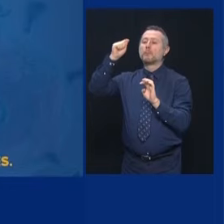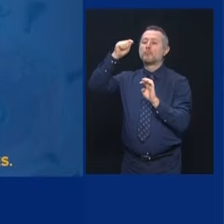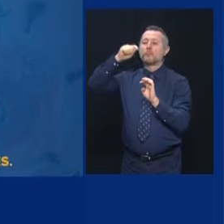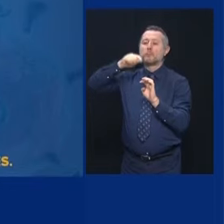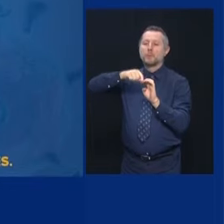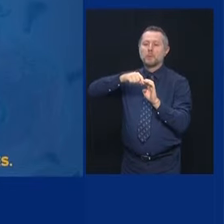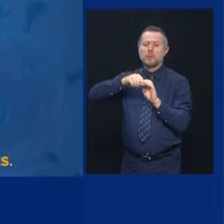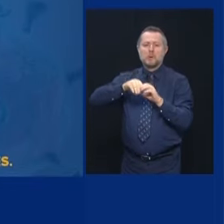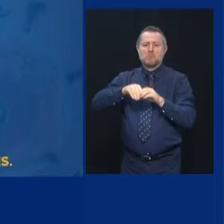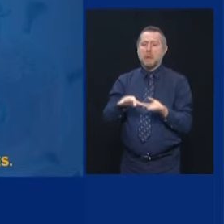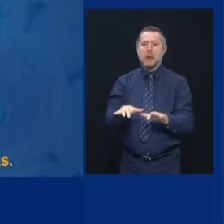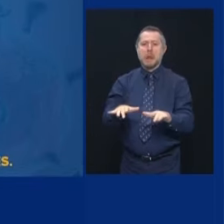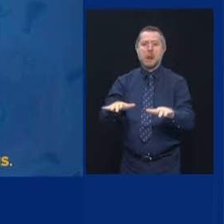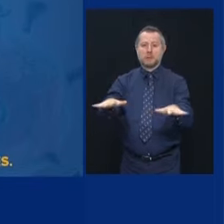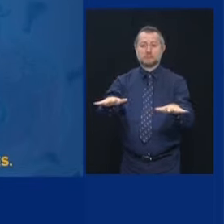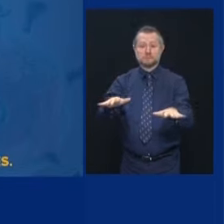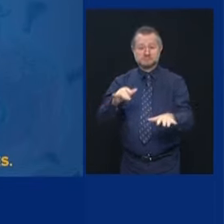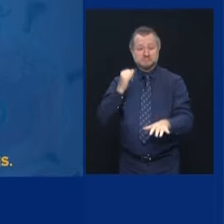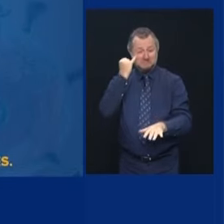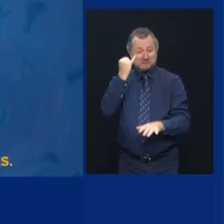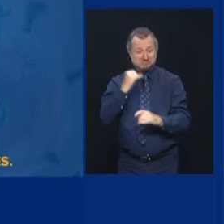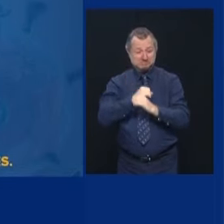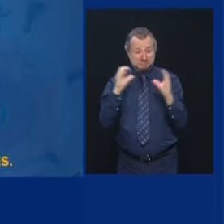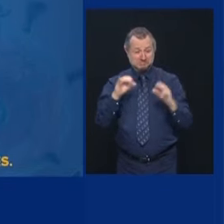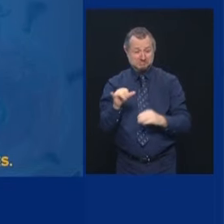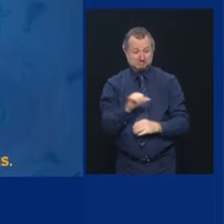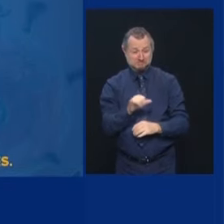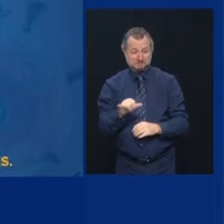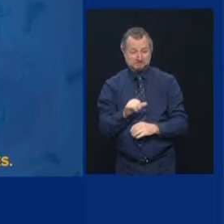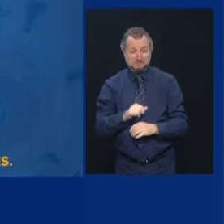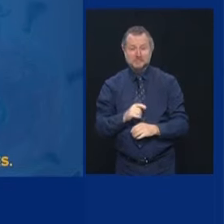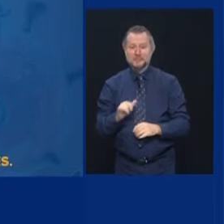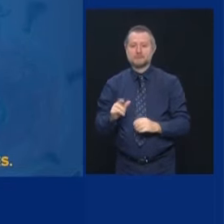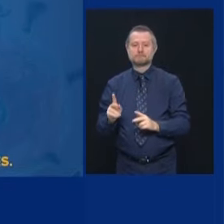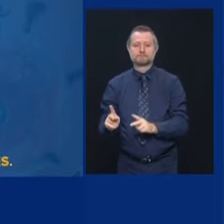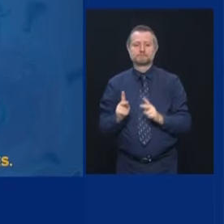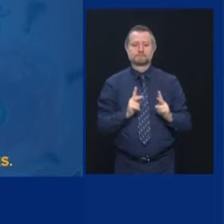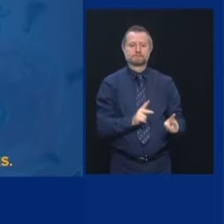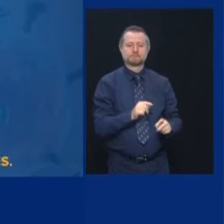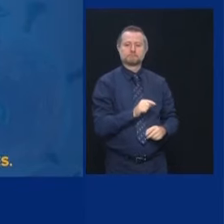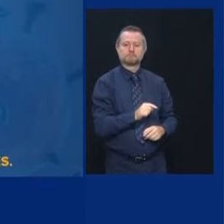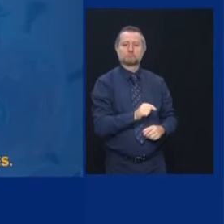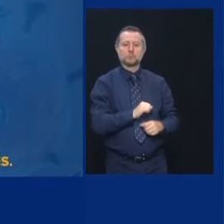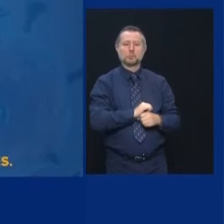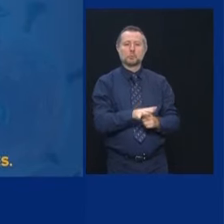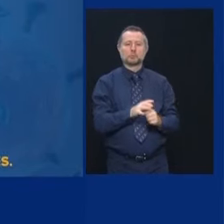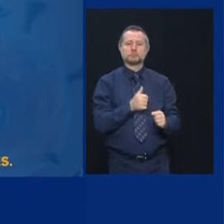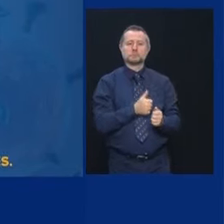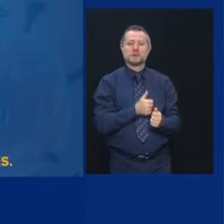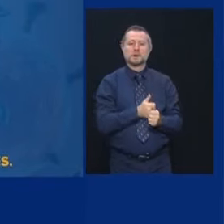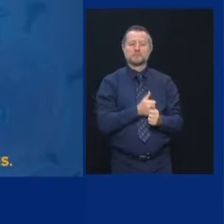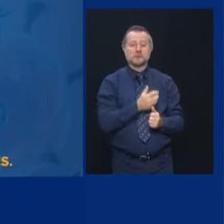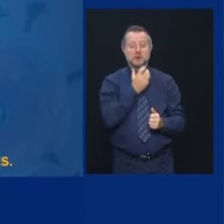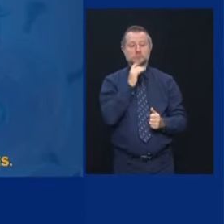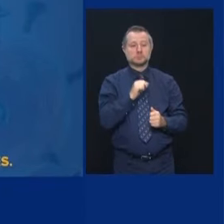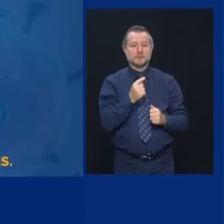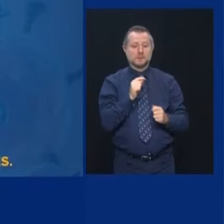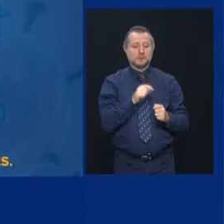within the field of dry grass. Okay? That's how I think of it. The only